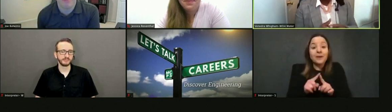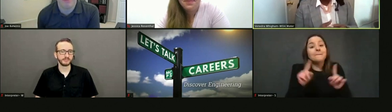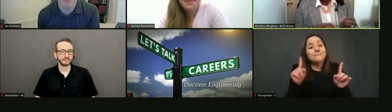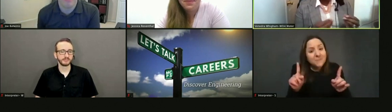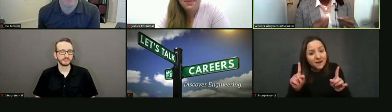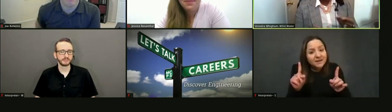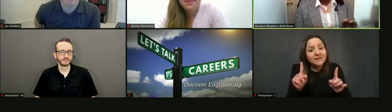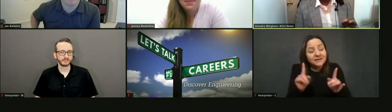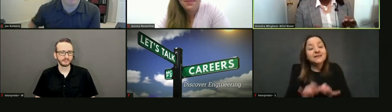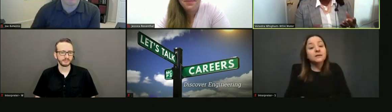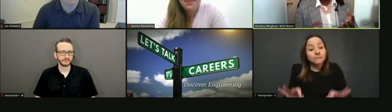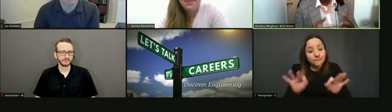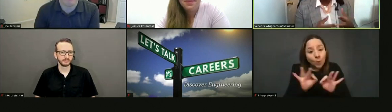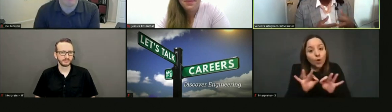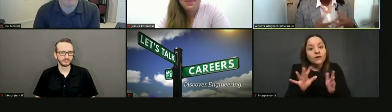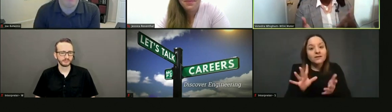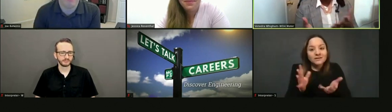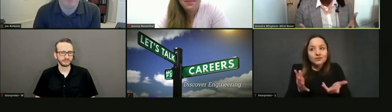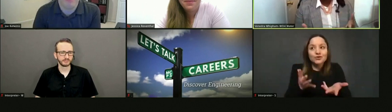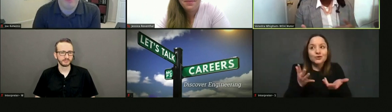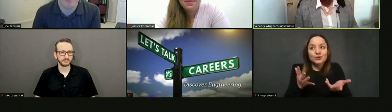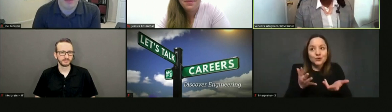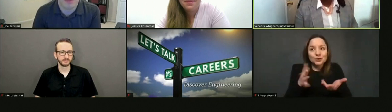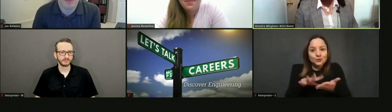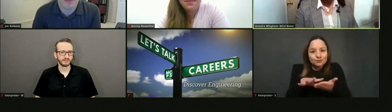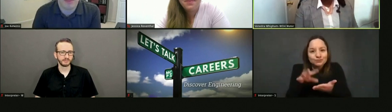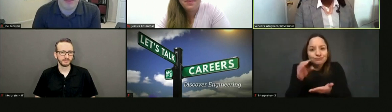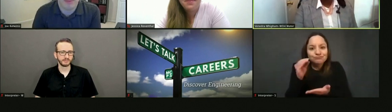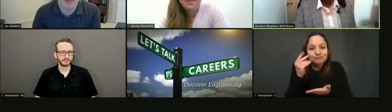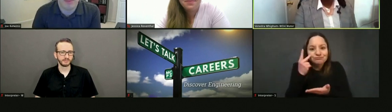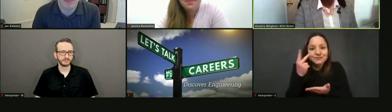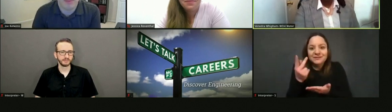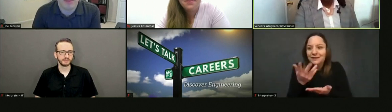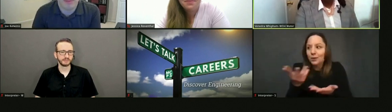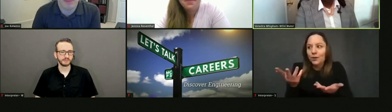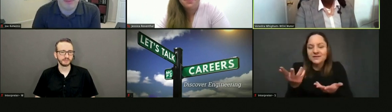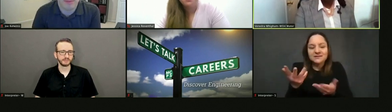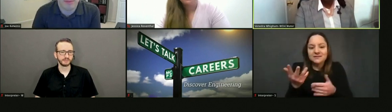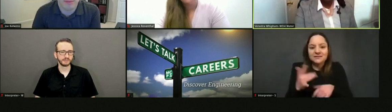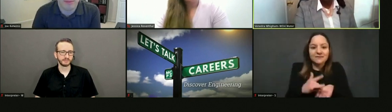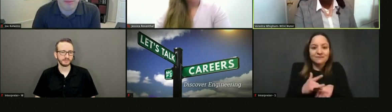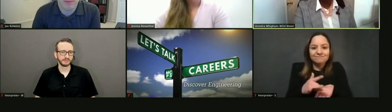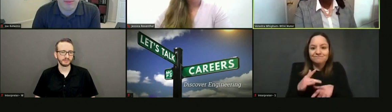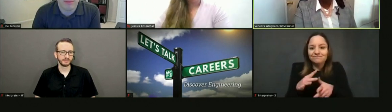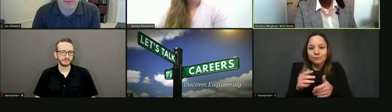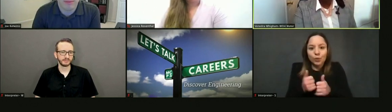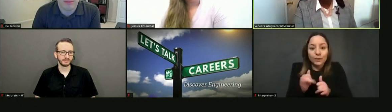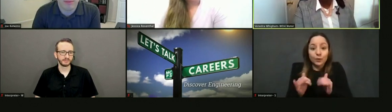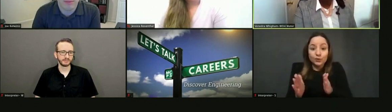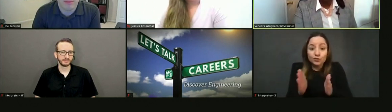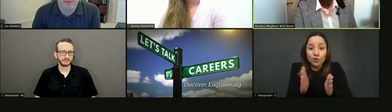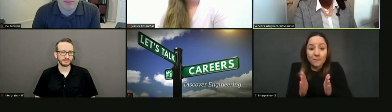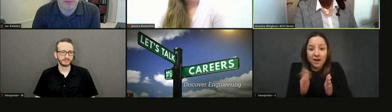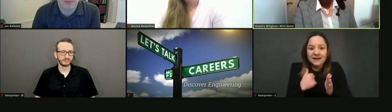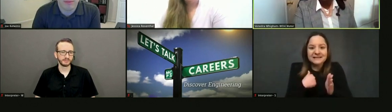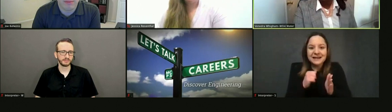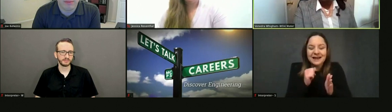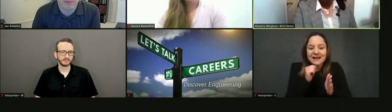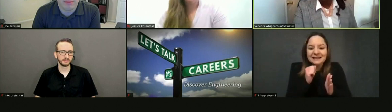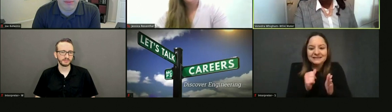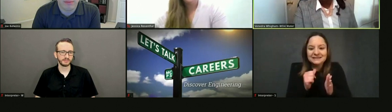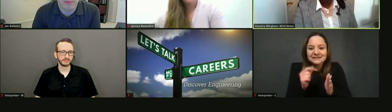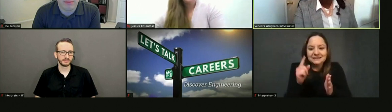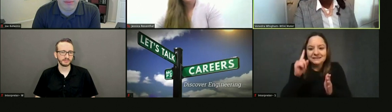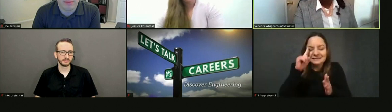important to just see what else is out there and what you can do with those kind of robotics. I don't think I connected the unmanned